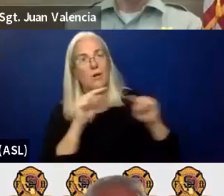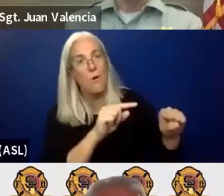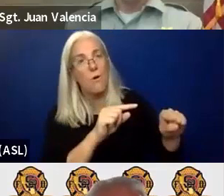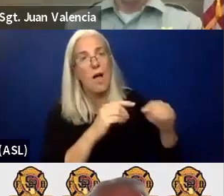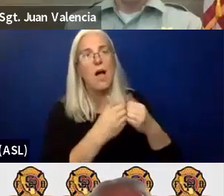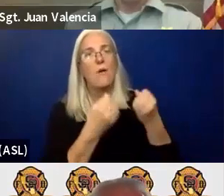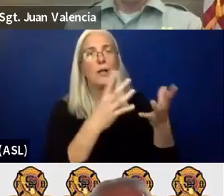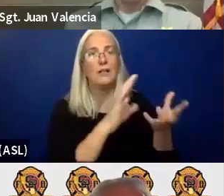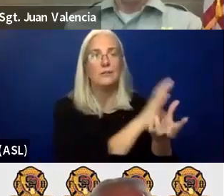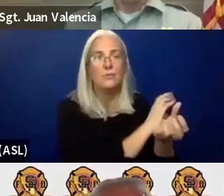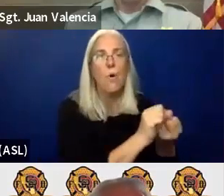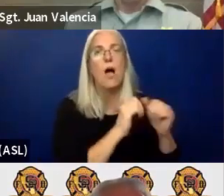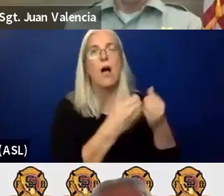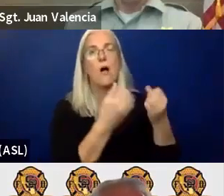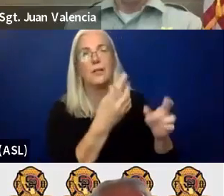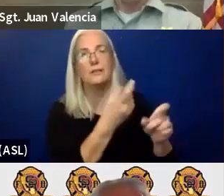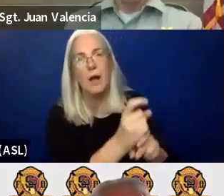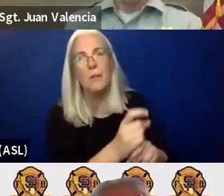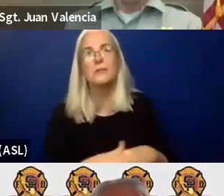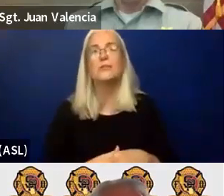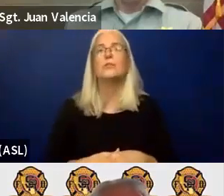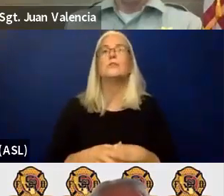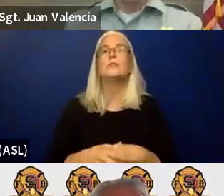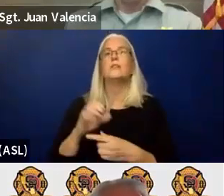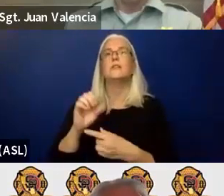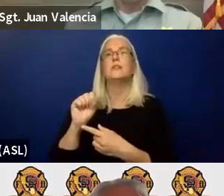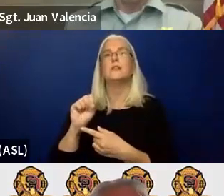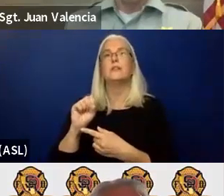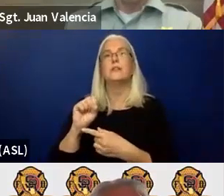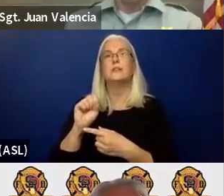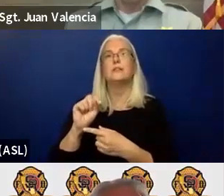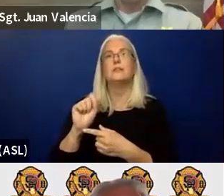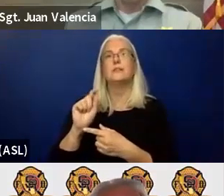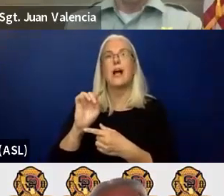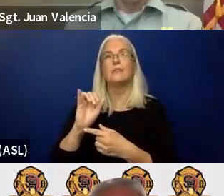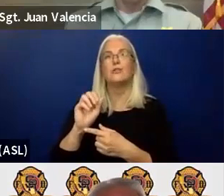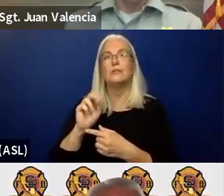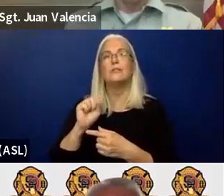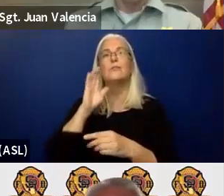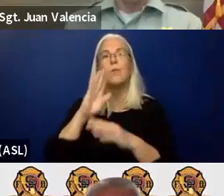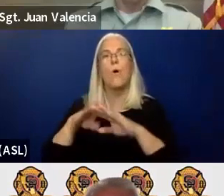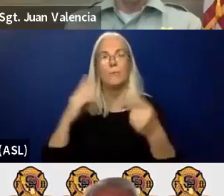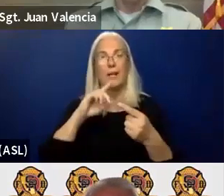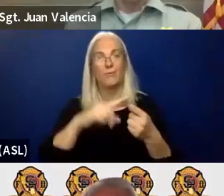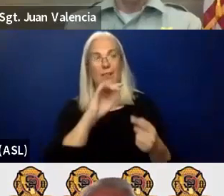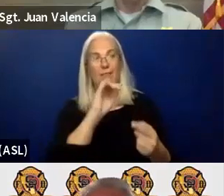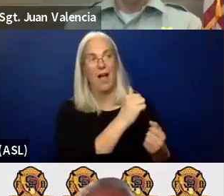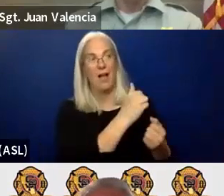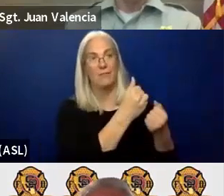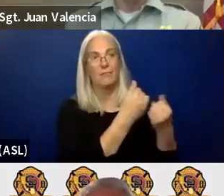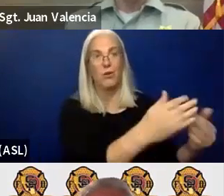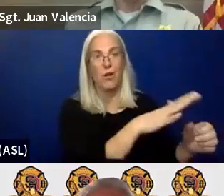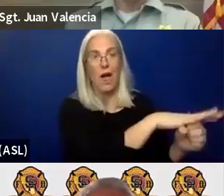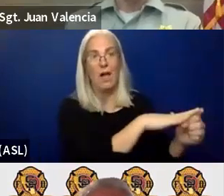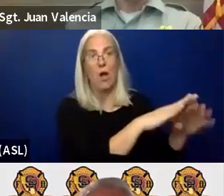These stations will open at the same time that the burned areas open, which will be determined by our public safety officials. We want these locations